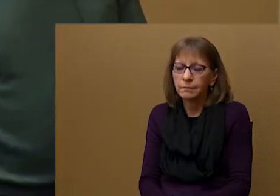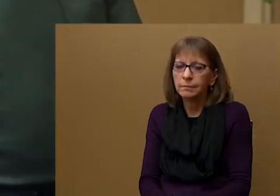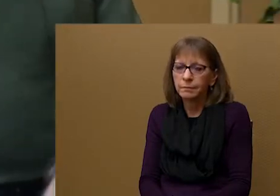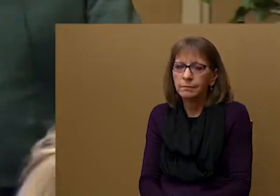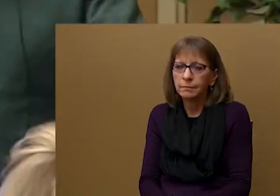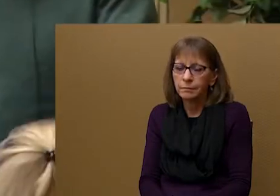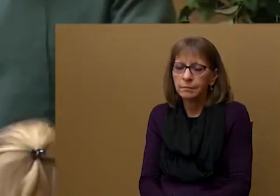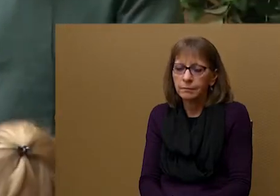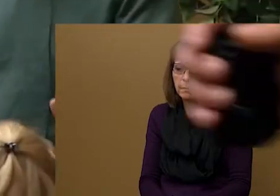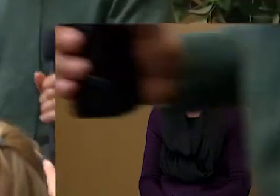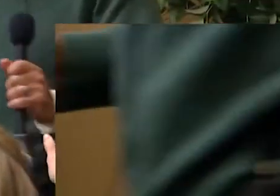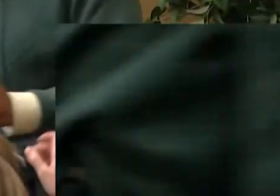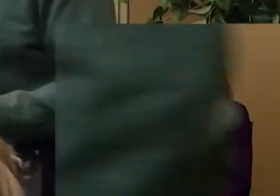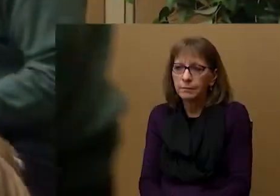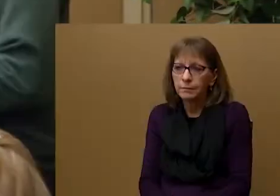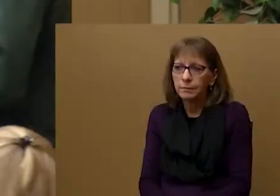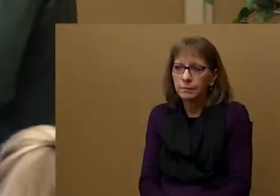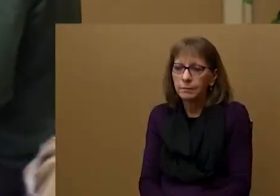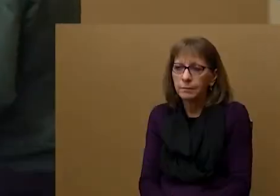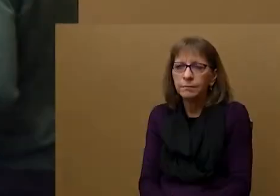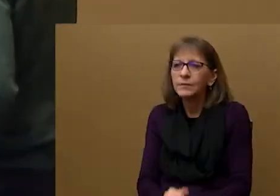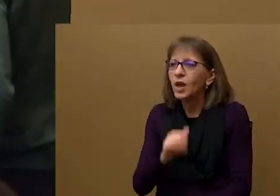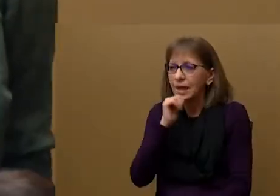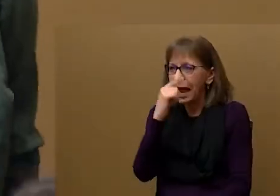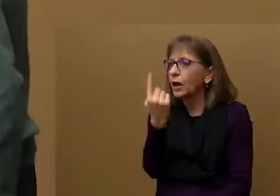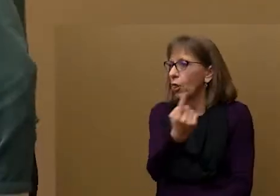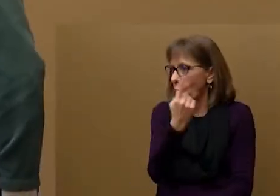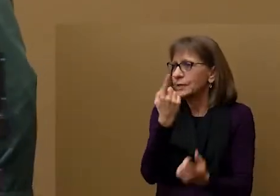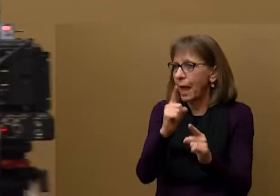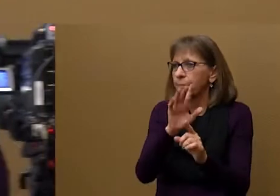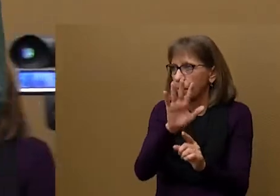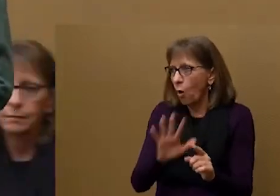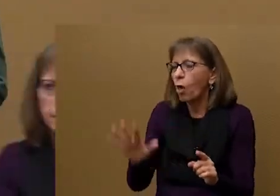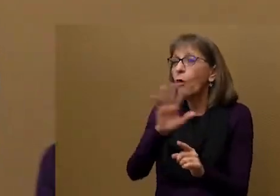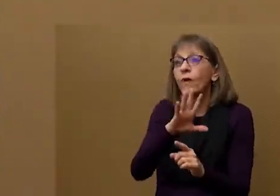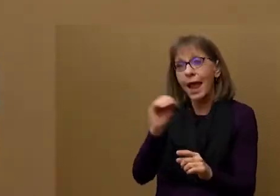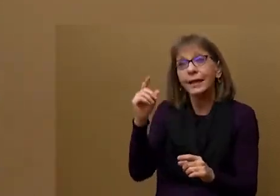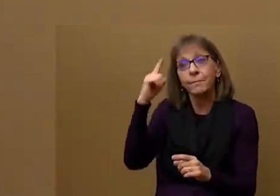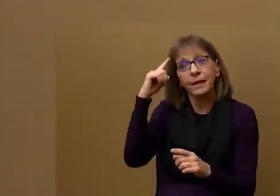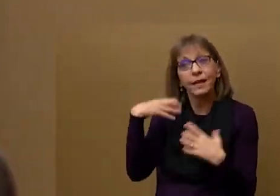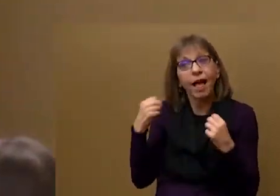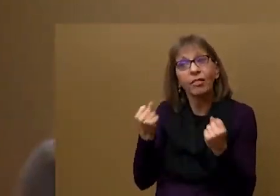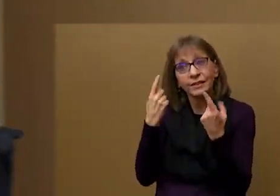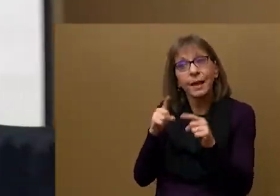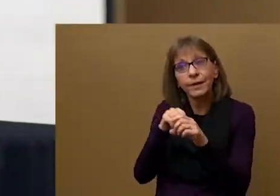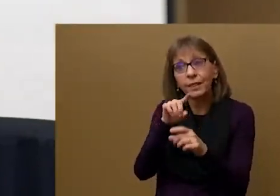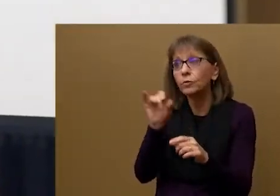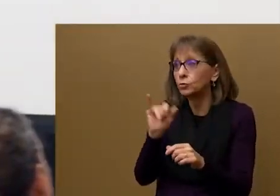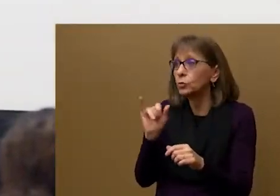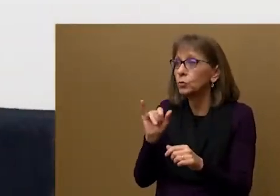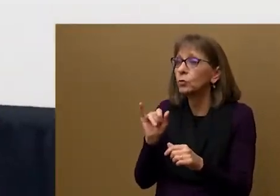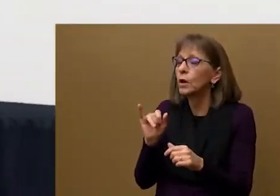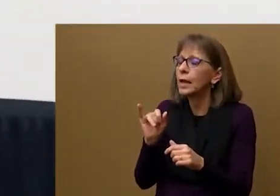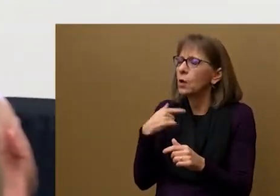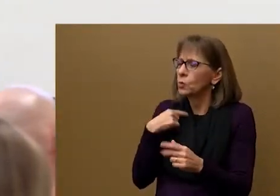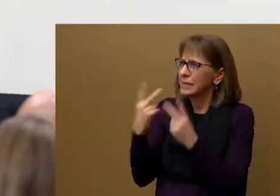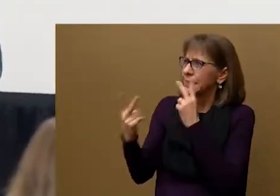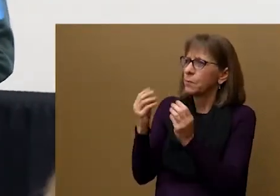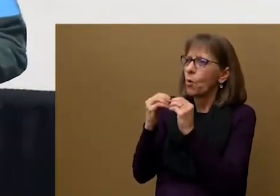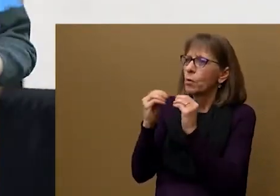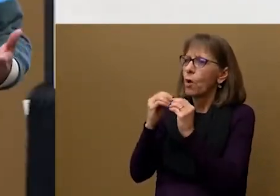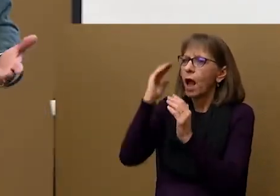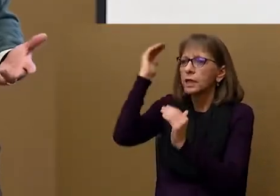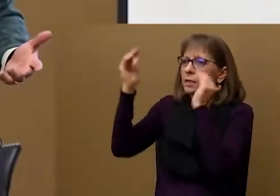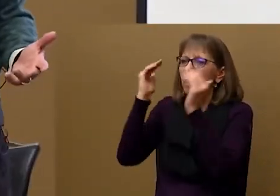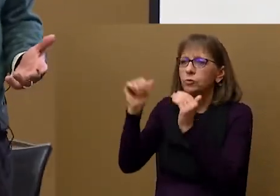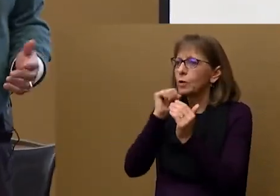I think you're also not alone in that. I think that's happening everywhere. And I think it's happening in mental health too, as we get more and more people as adults who